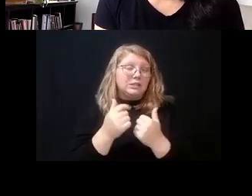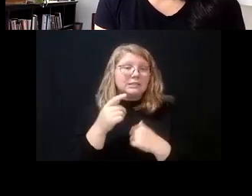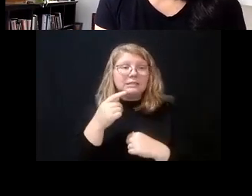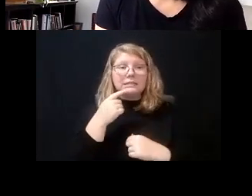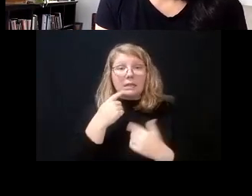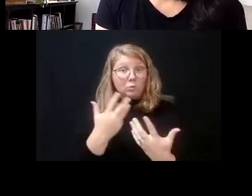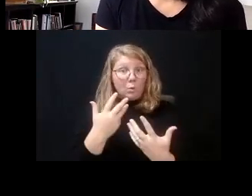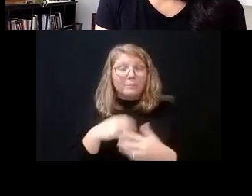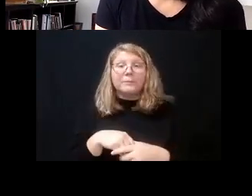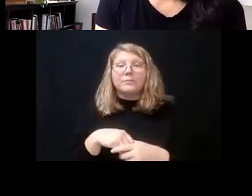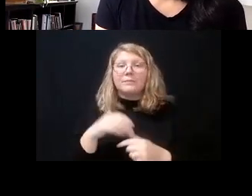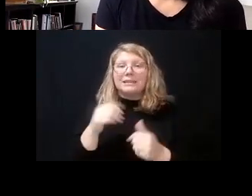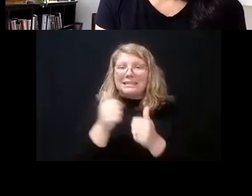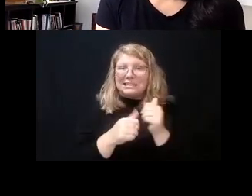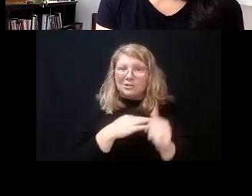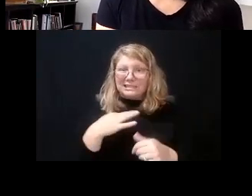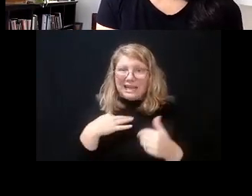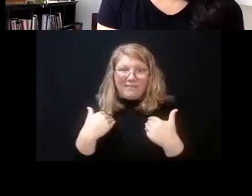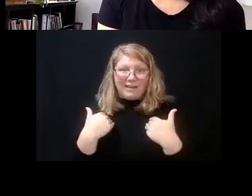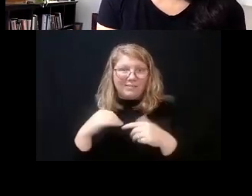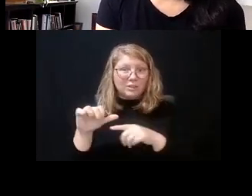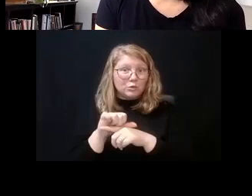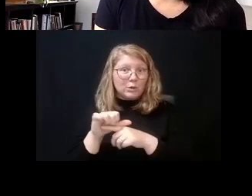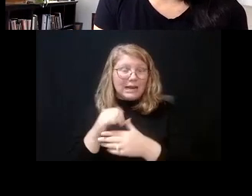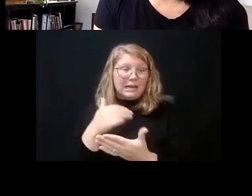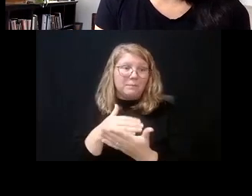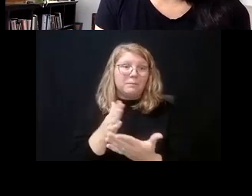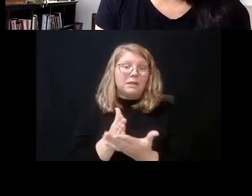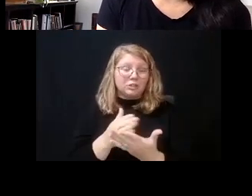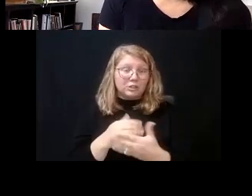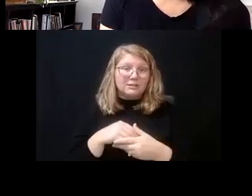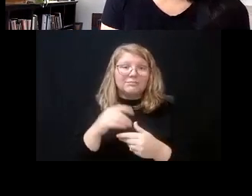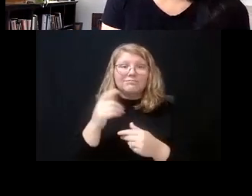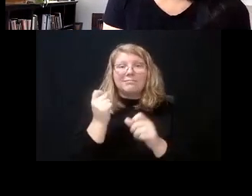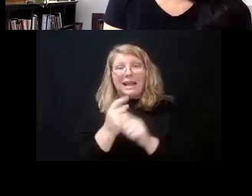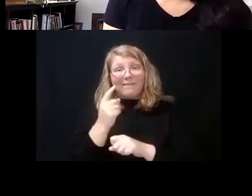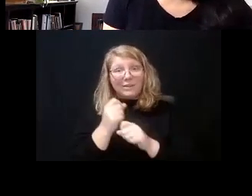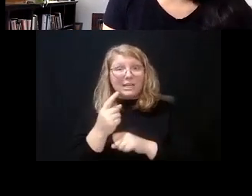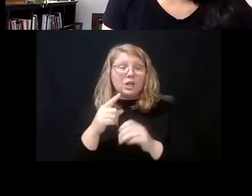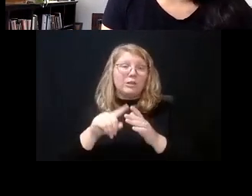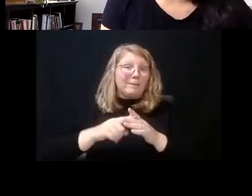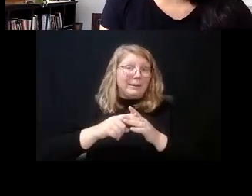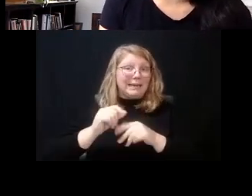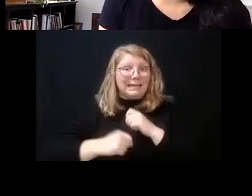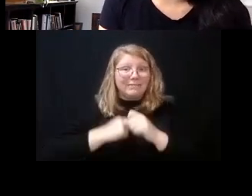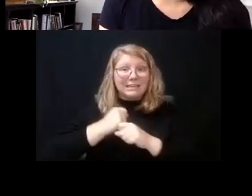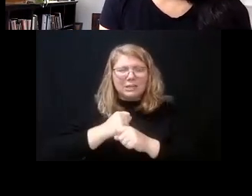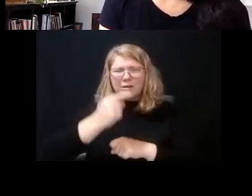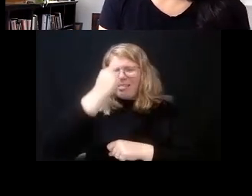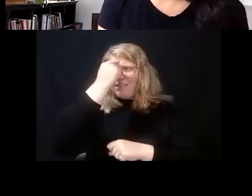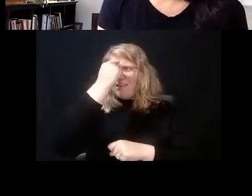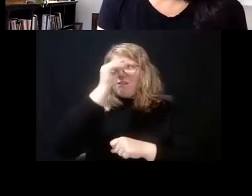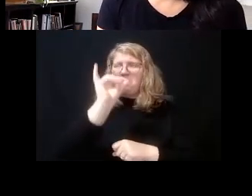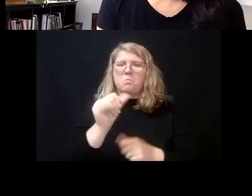budget so that each person at the beginning of their work year can think about, what are the workshops that I want to go